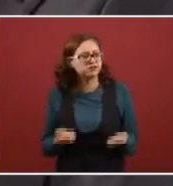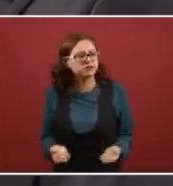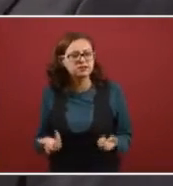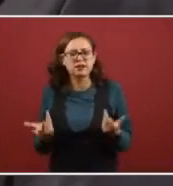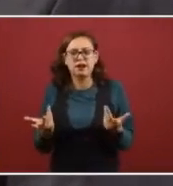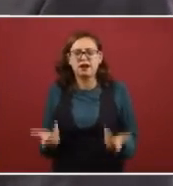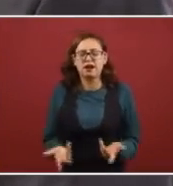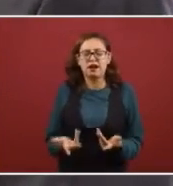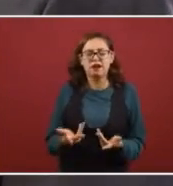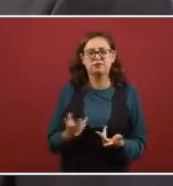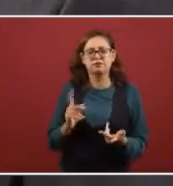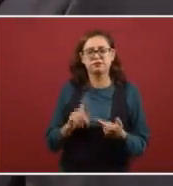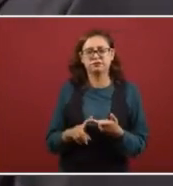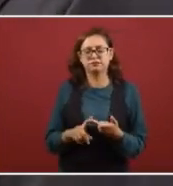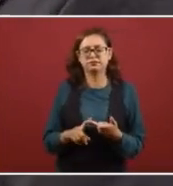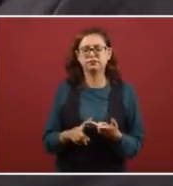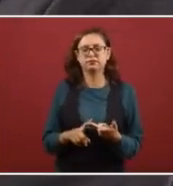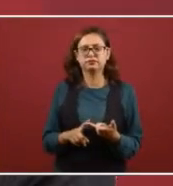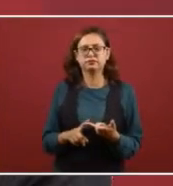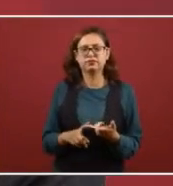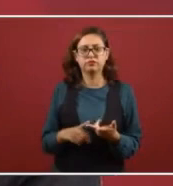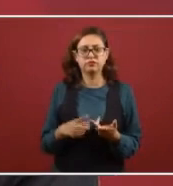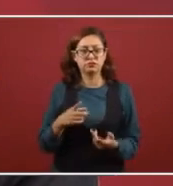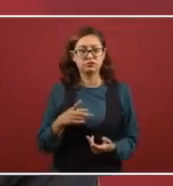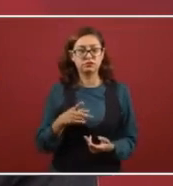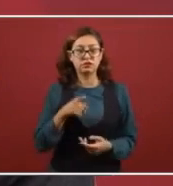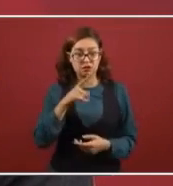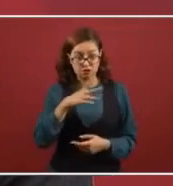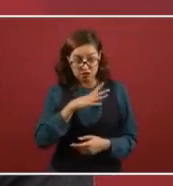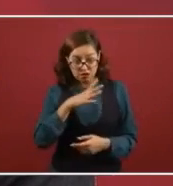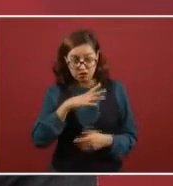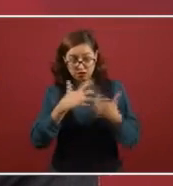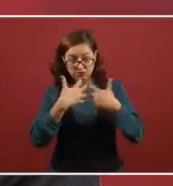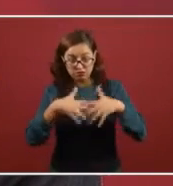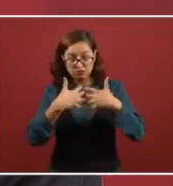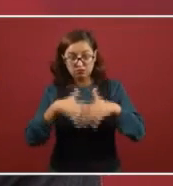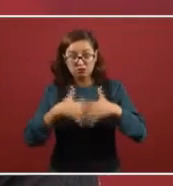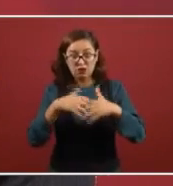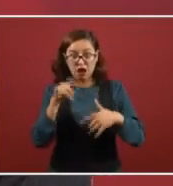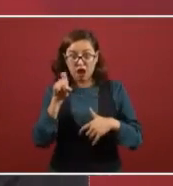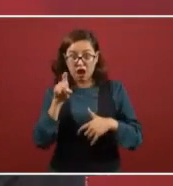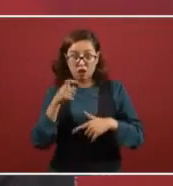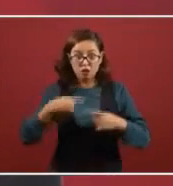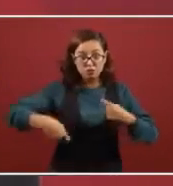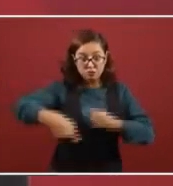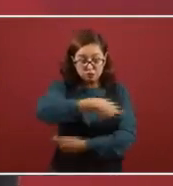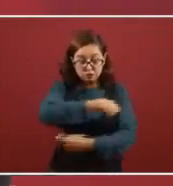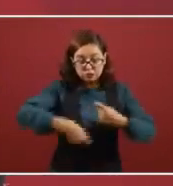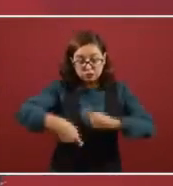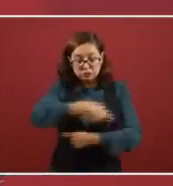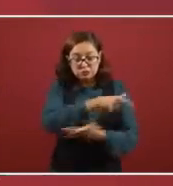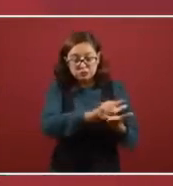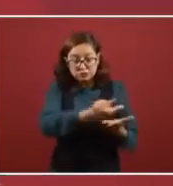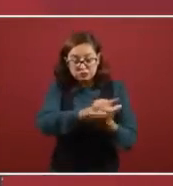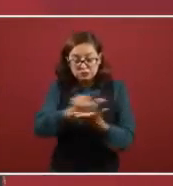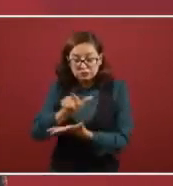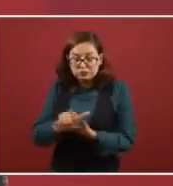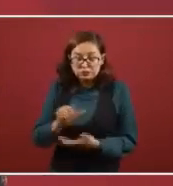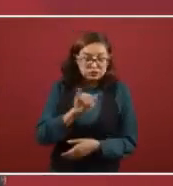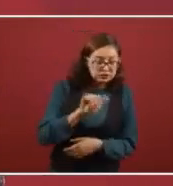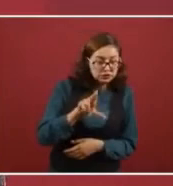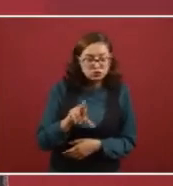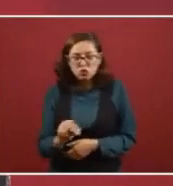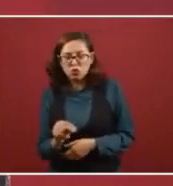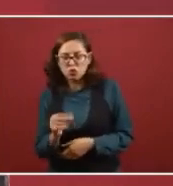was done, if they made the plants, the um, the treatment plants